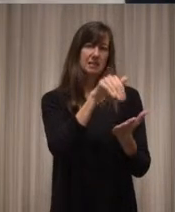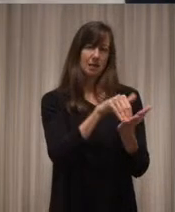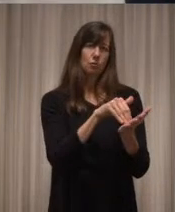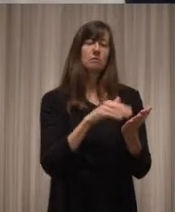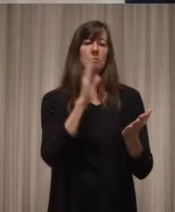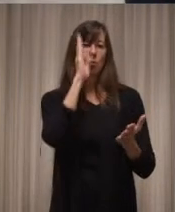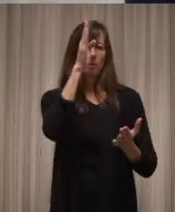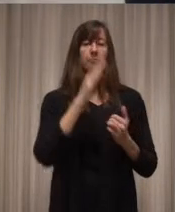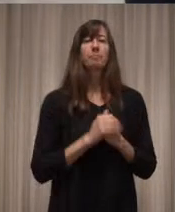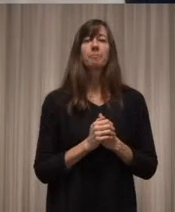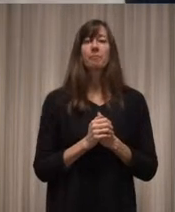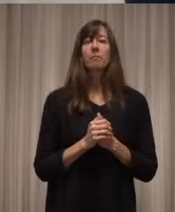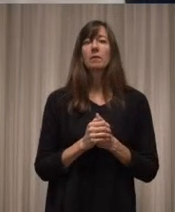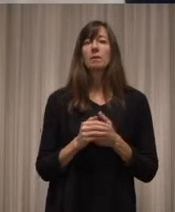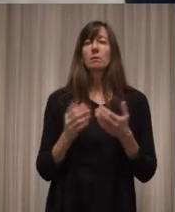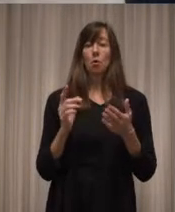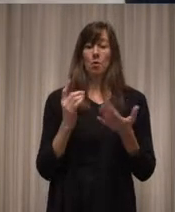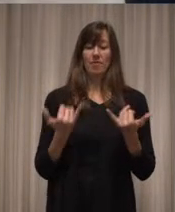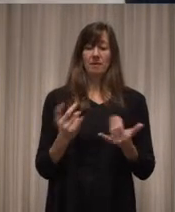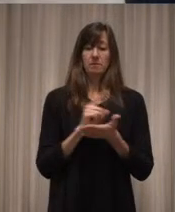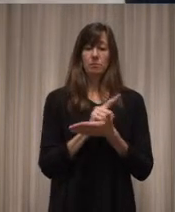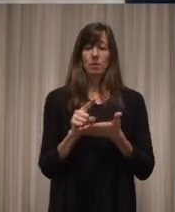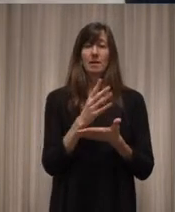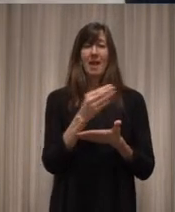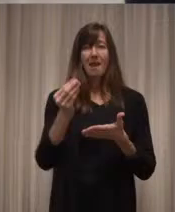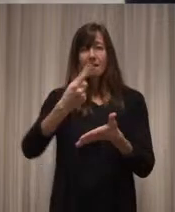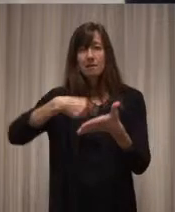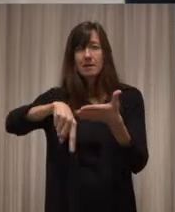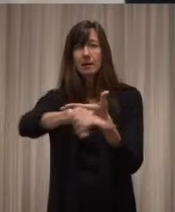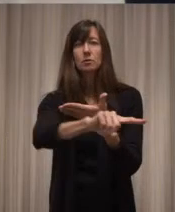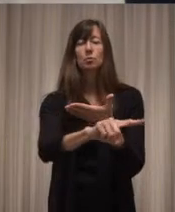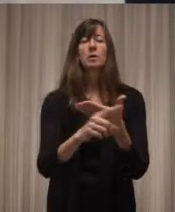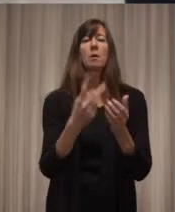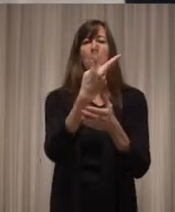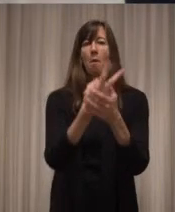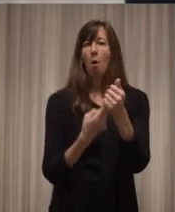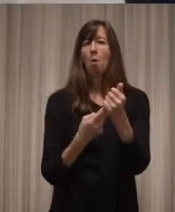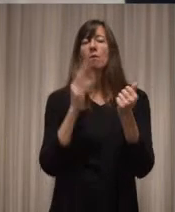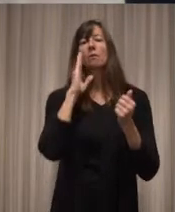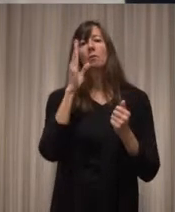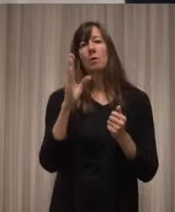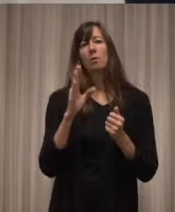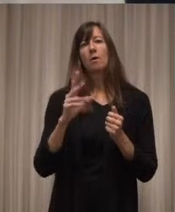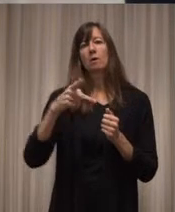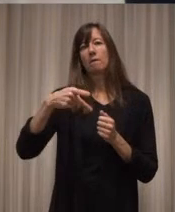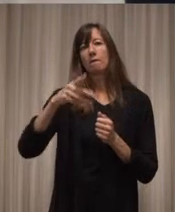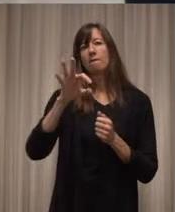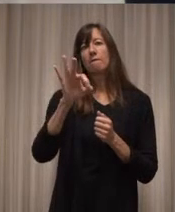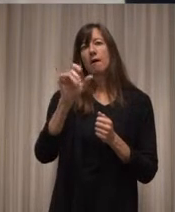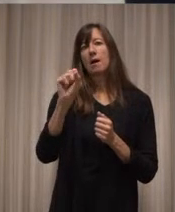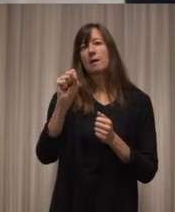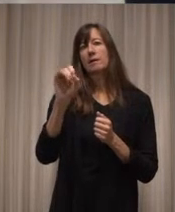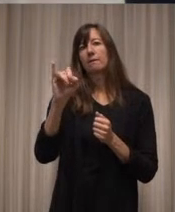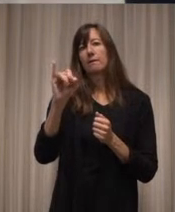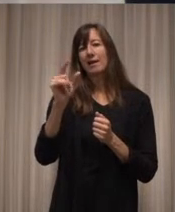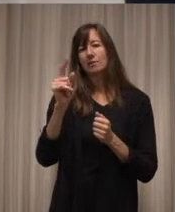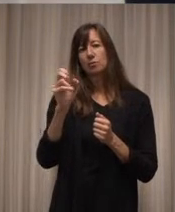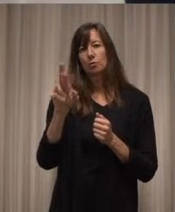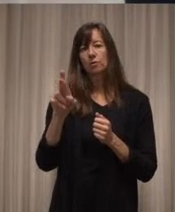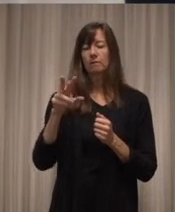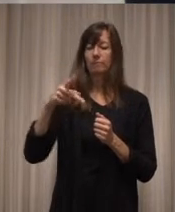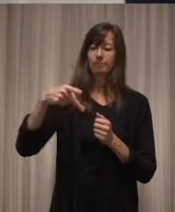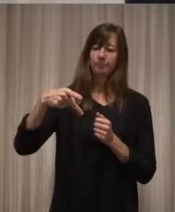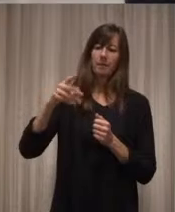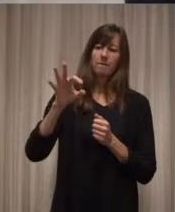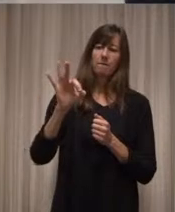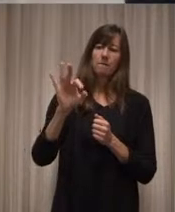and next week, we'll be administering those Pfizer doses, and then as soon as we get the Moderna ones, we'll have more information about how they'll be